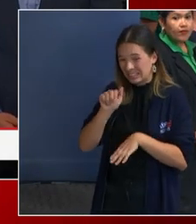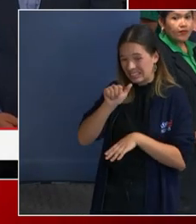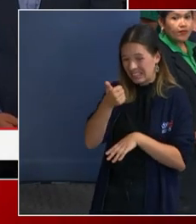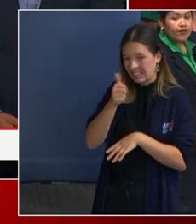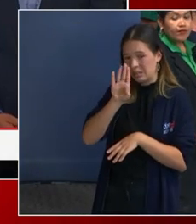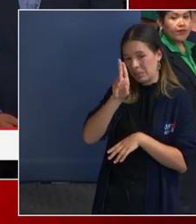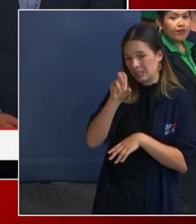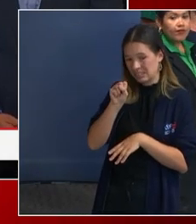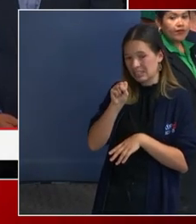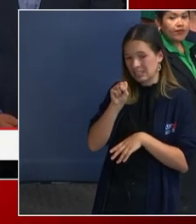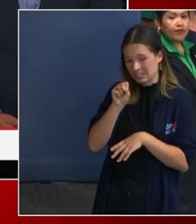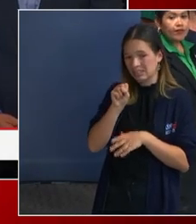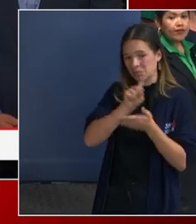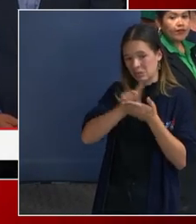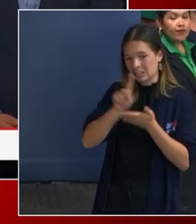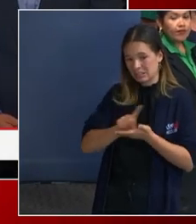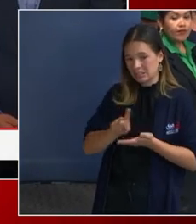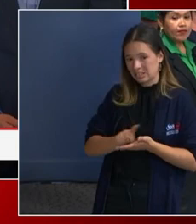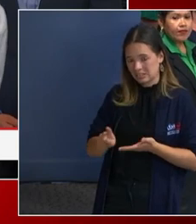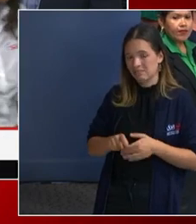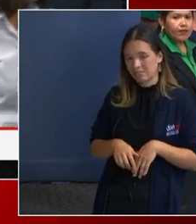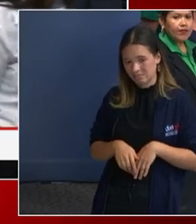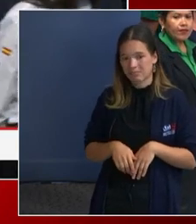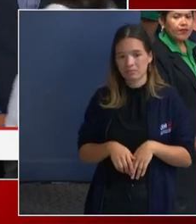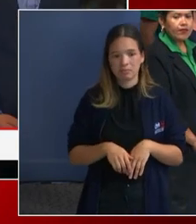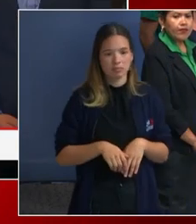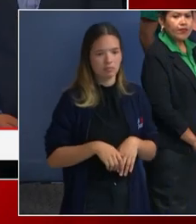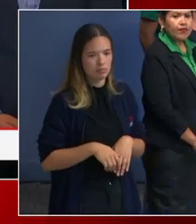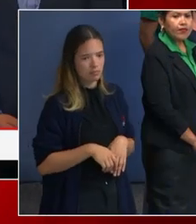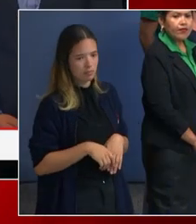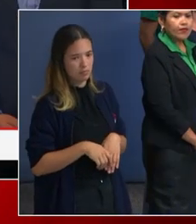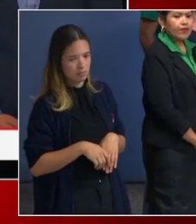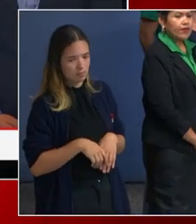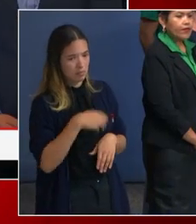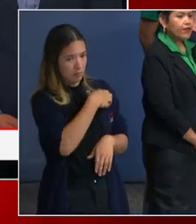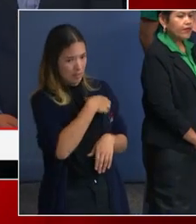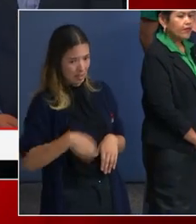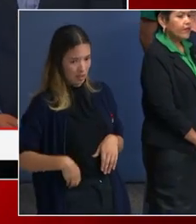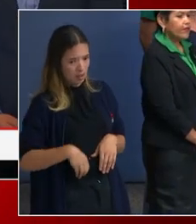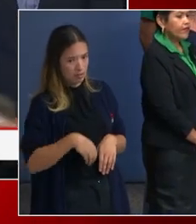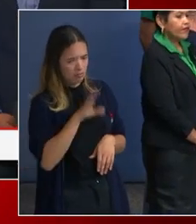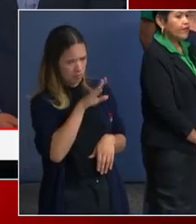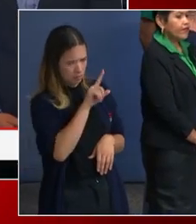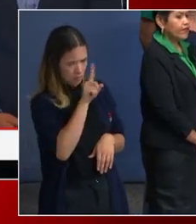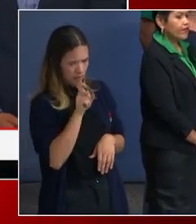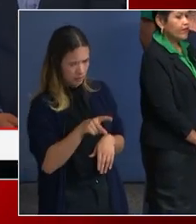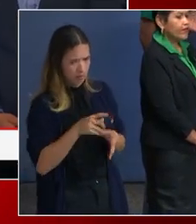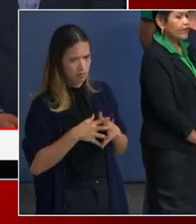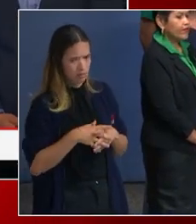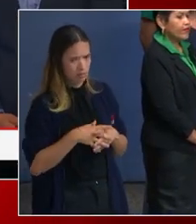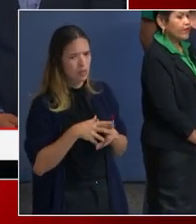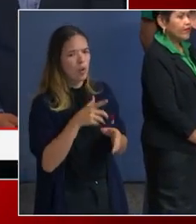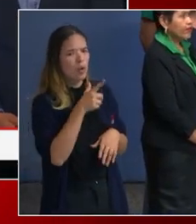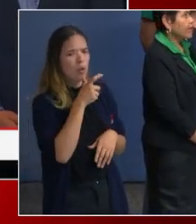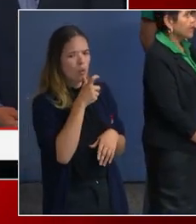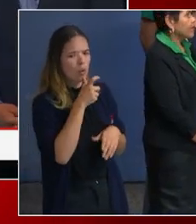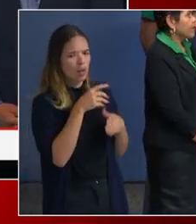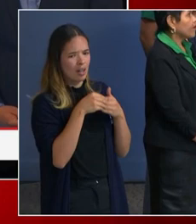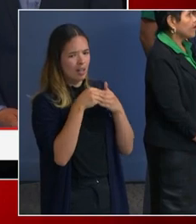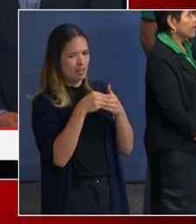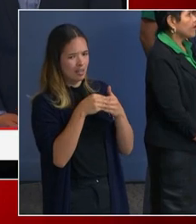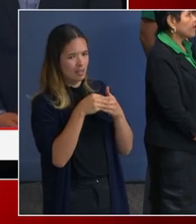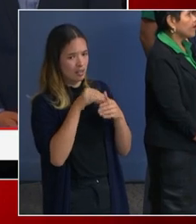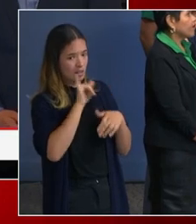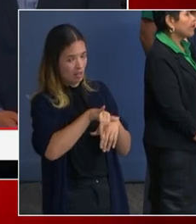Yes. And then for Mayor Bowser, who will be heading the new office? We will make that